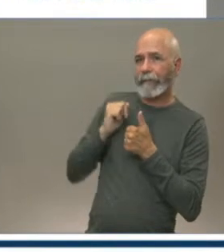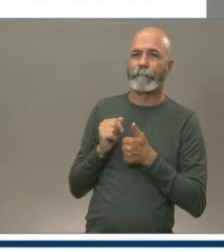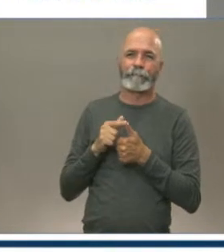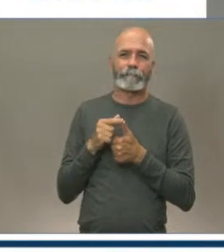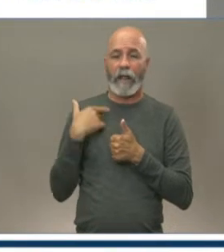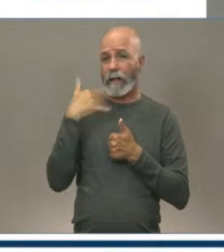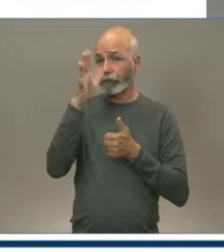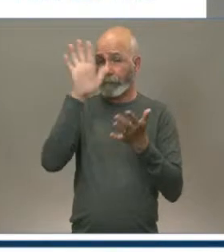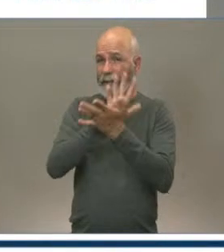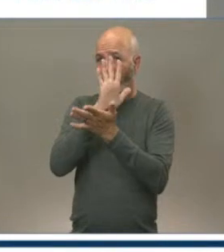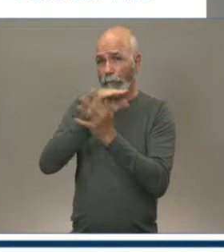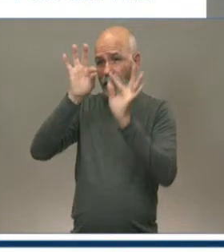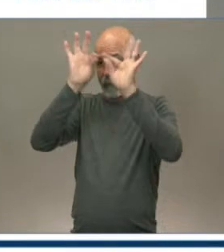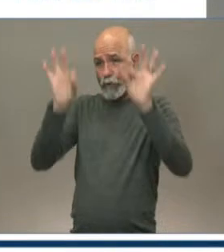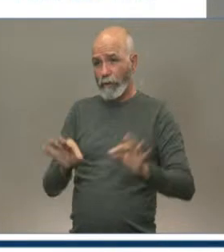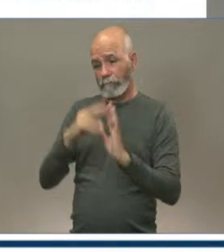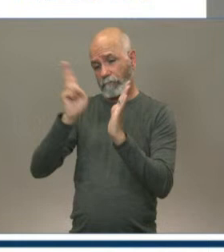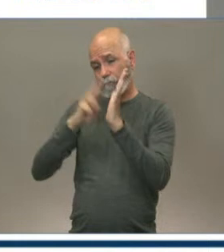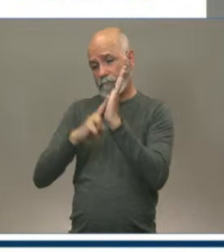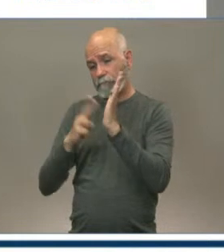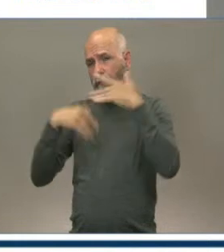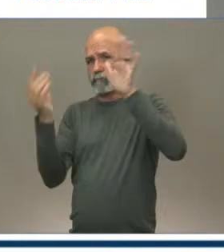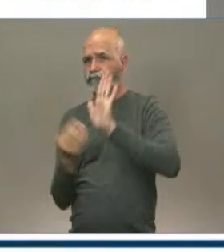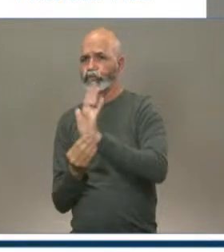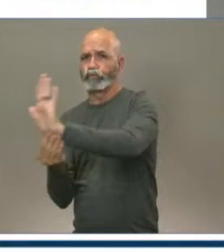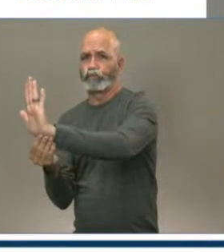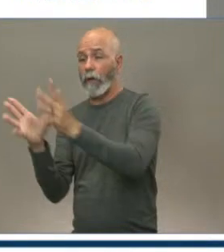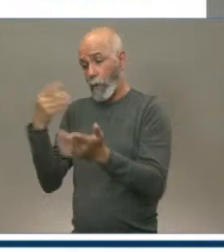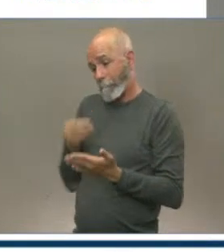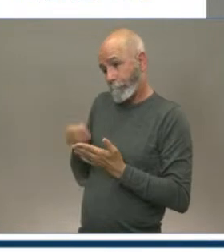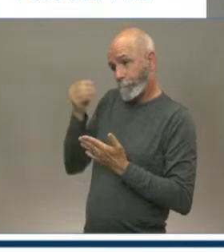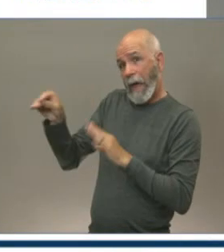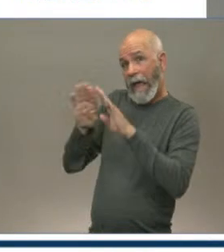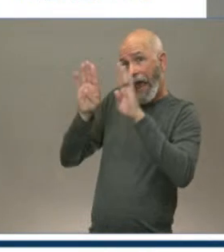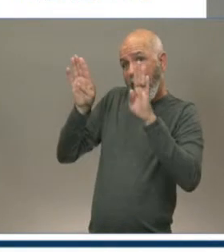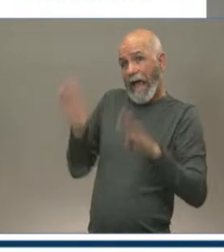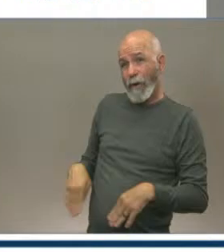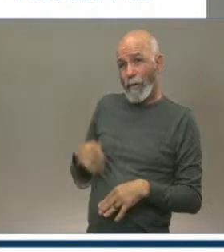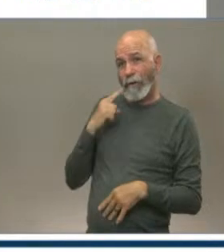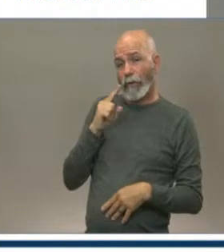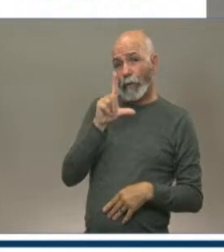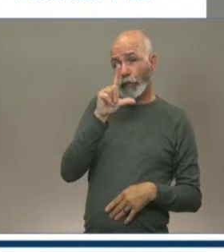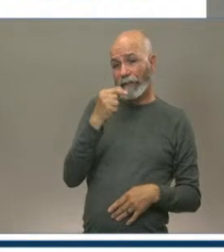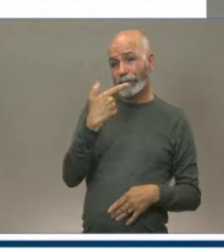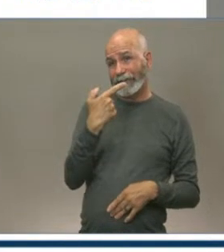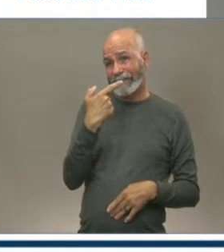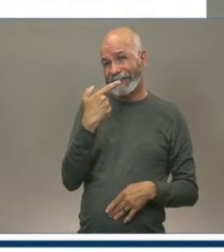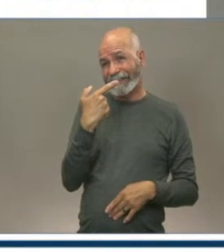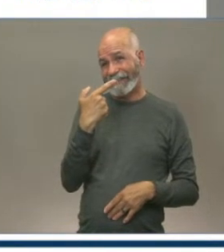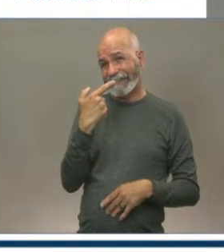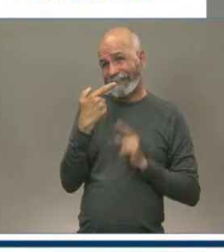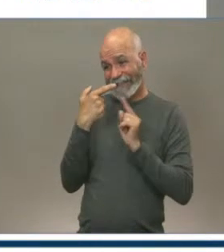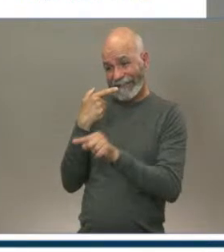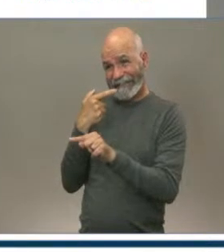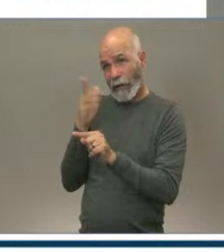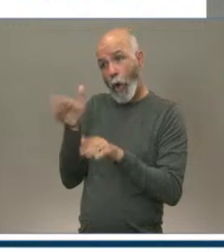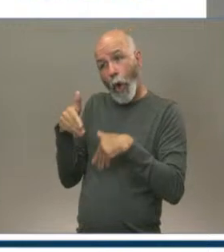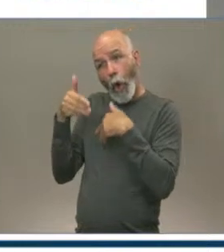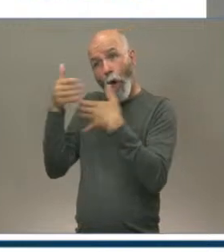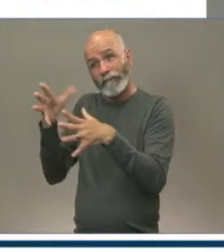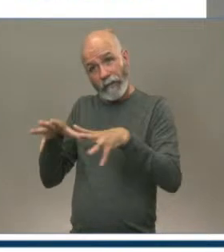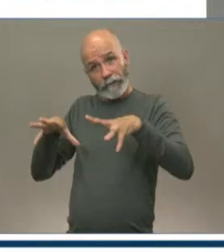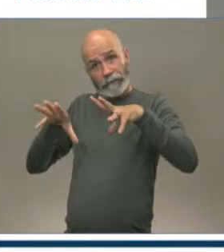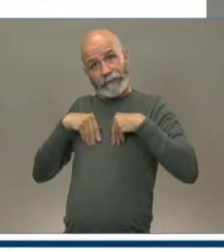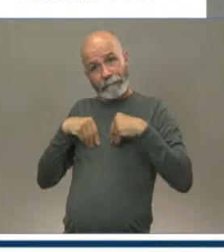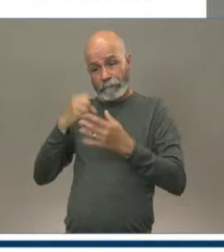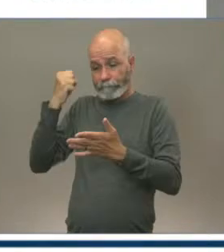property that was purchased in 2021 and showing that the offer has been accepted on or